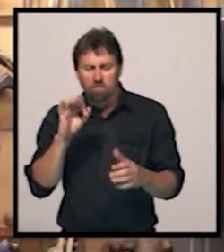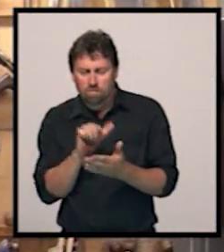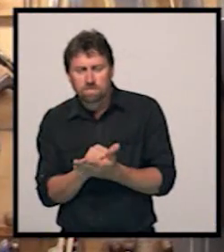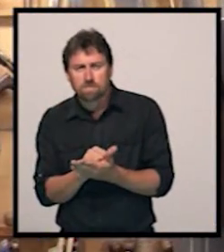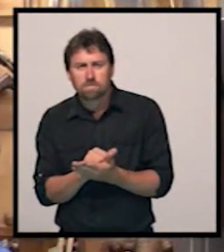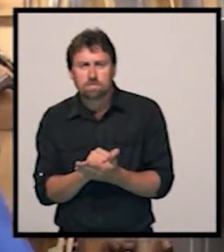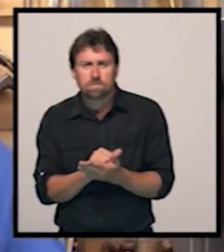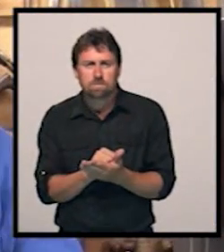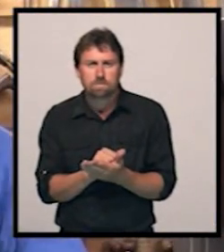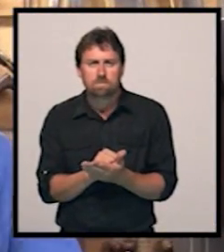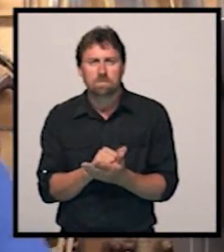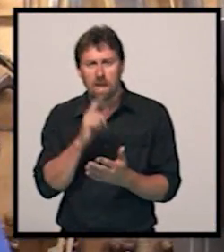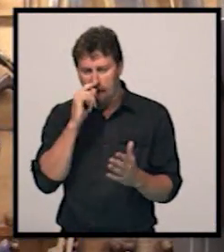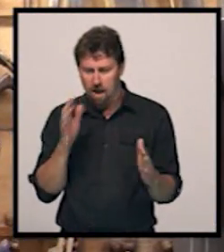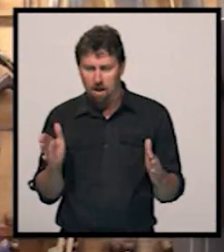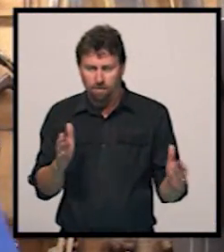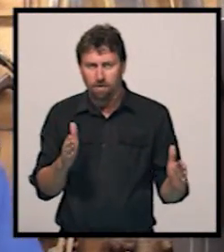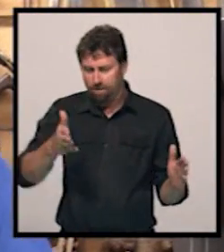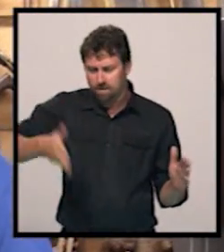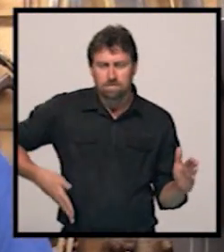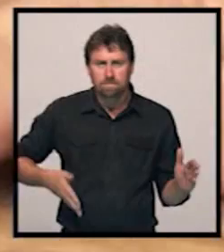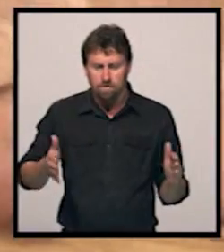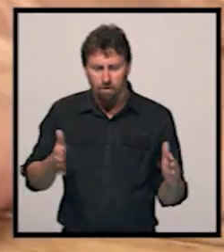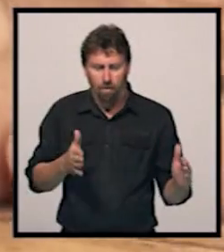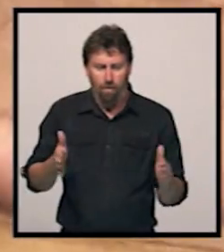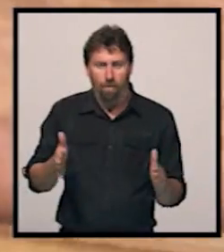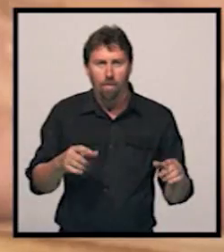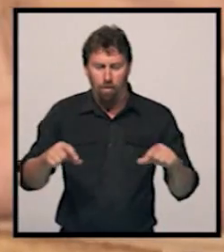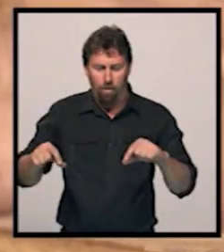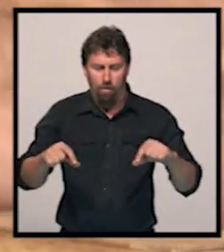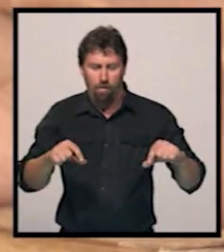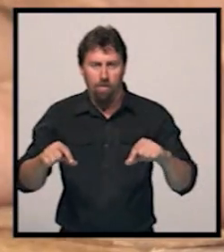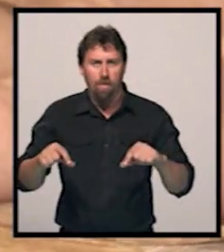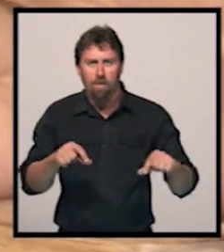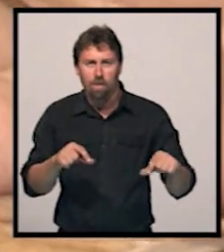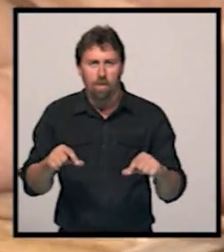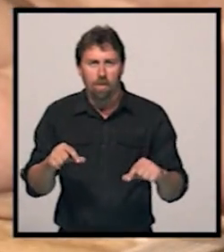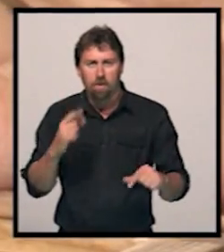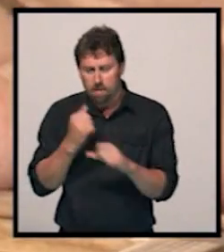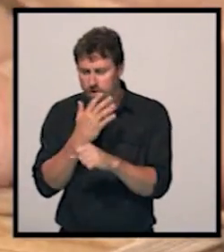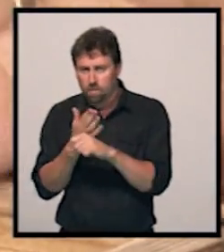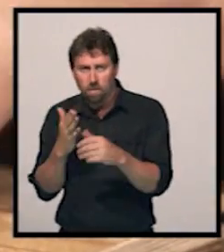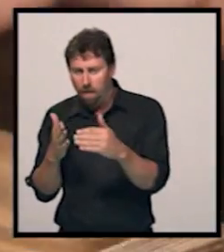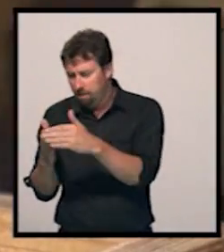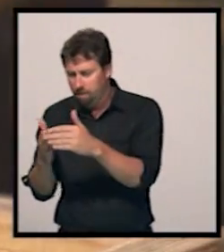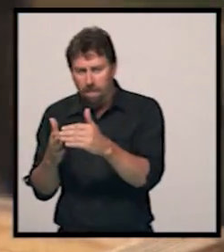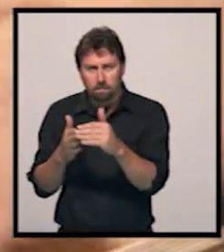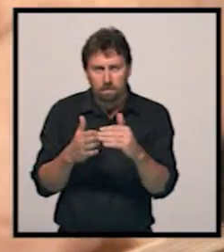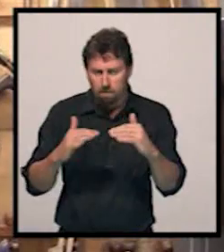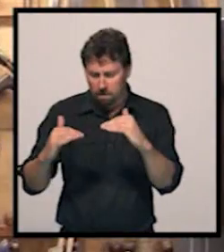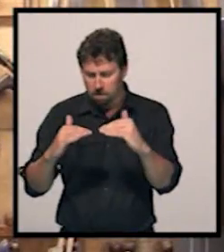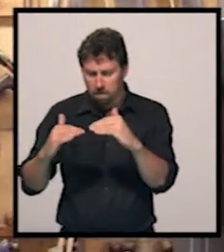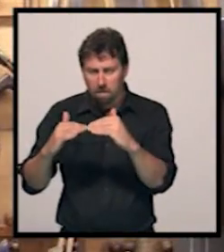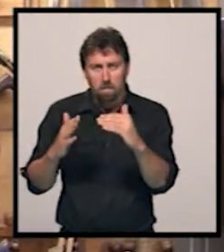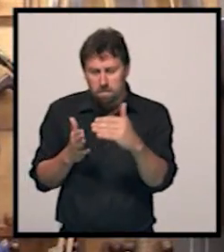the luxury of sliding this in for the mitres to meet or pulling it out a bit for the mitres to